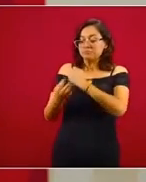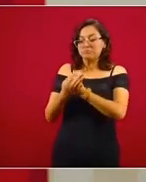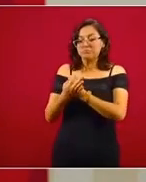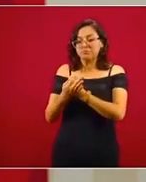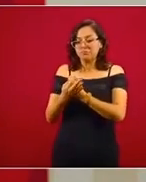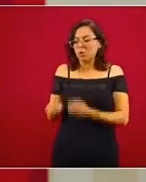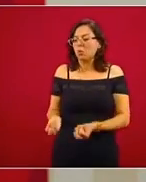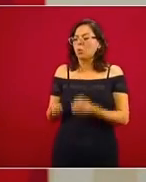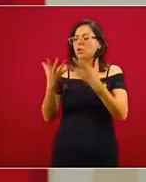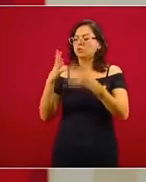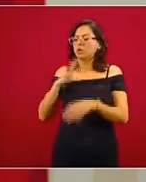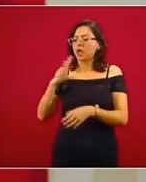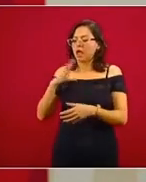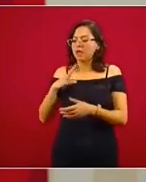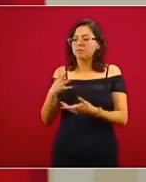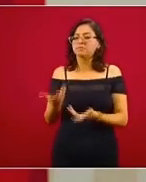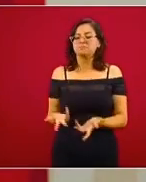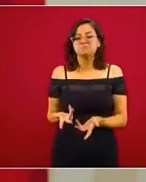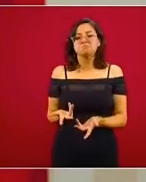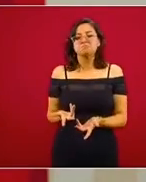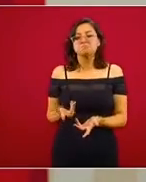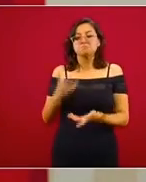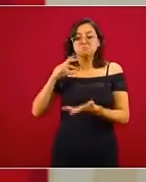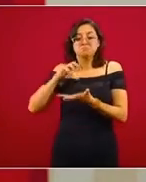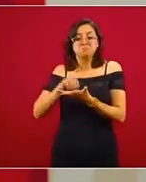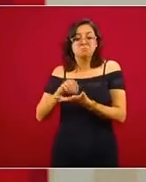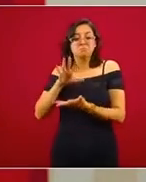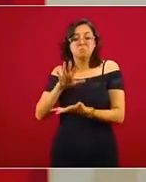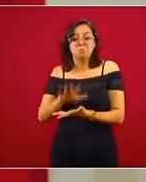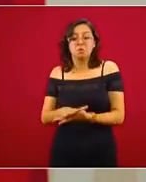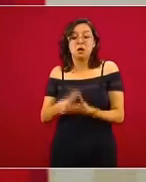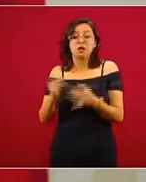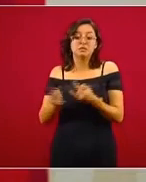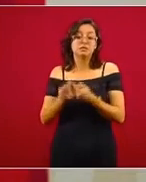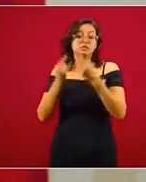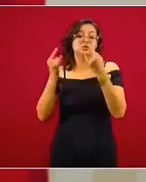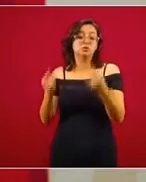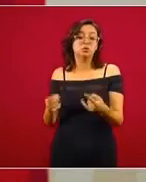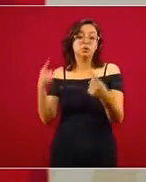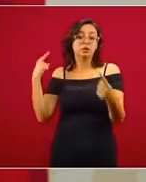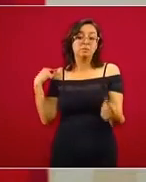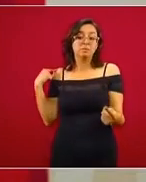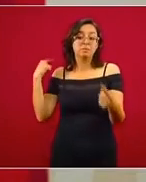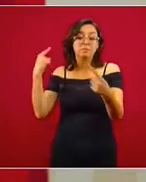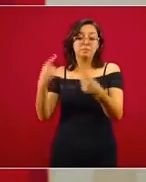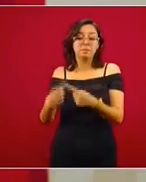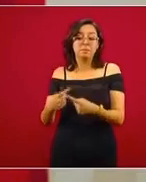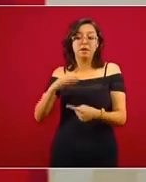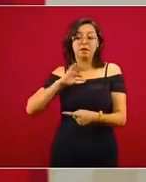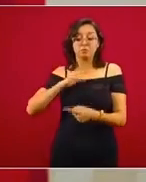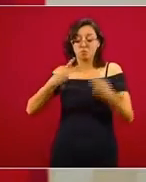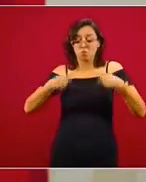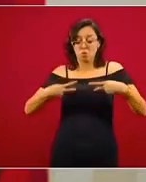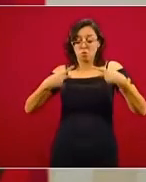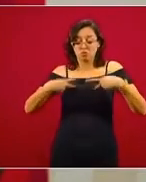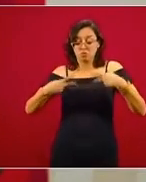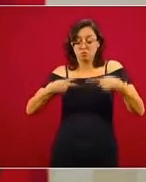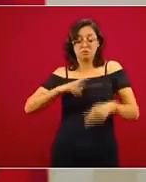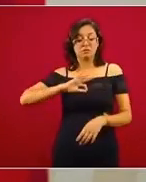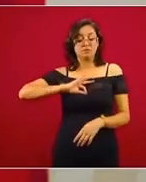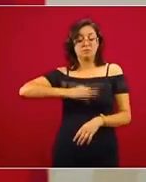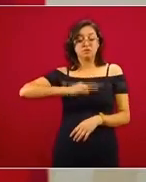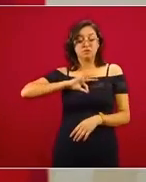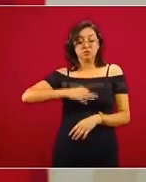the defenses from the human body to the virus, to the infection. How useful are these tests? Well, it's,